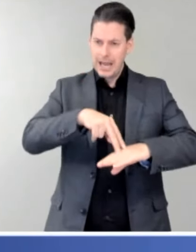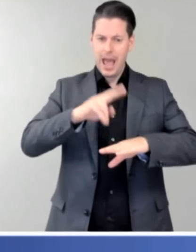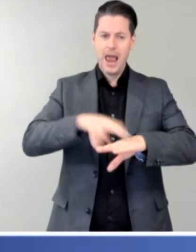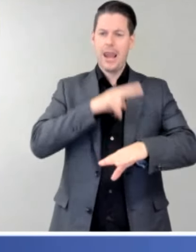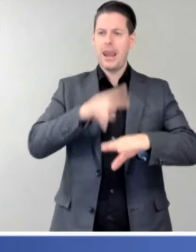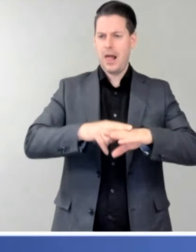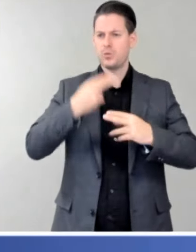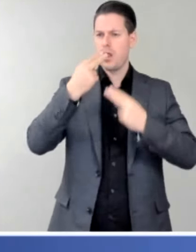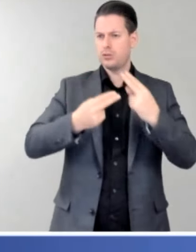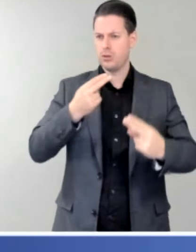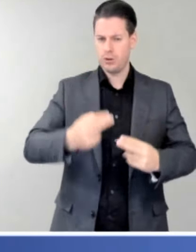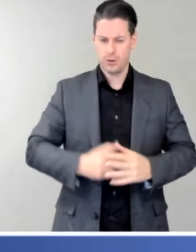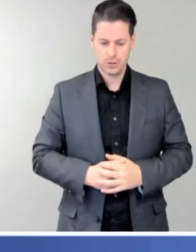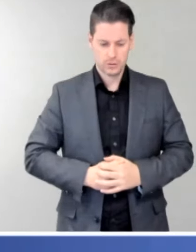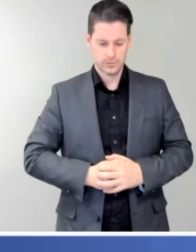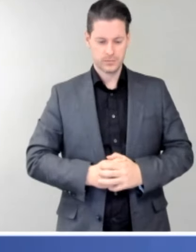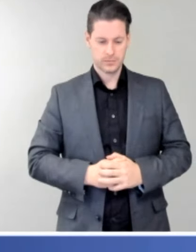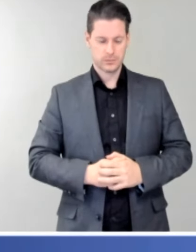Choir.